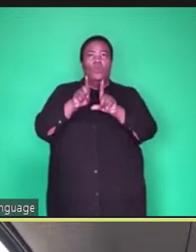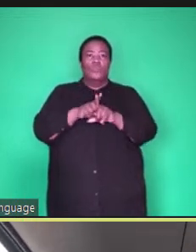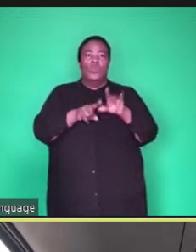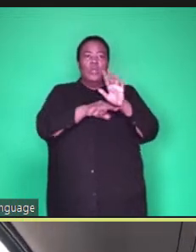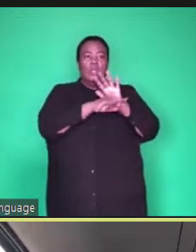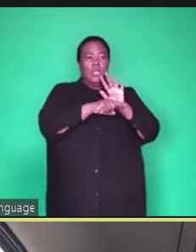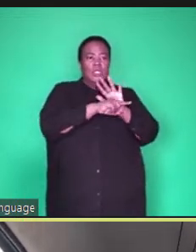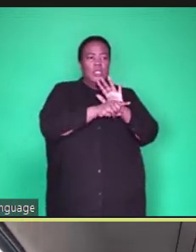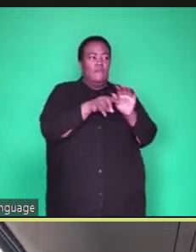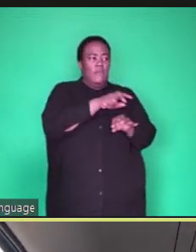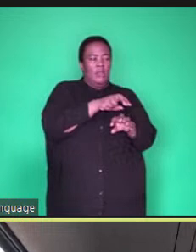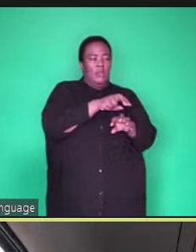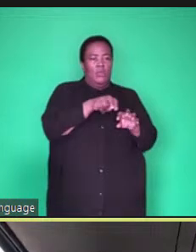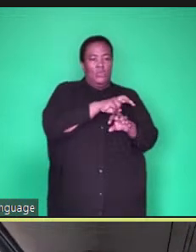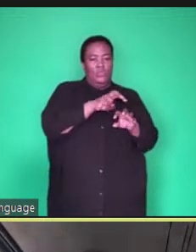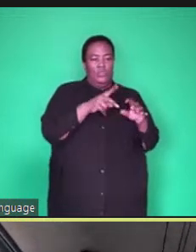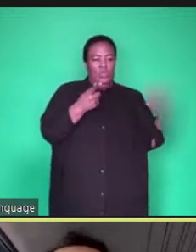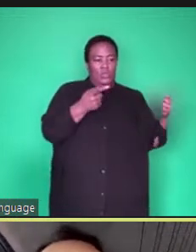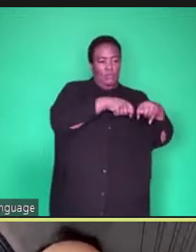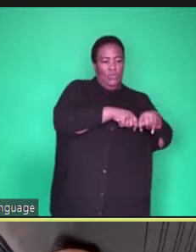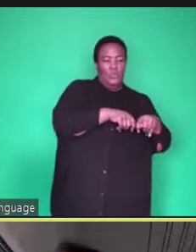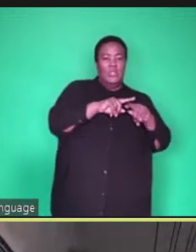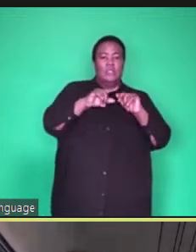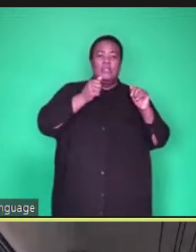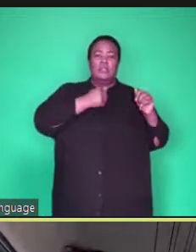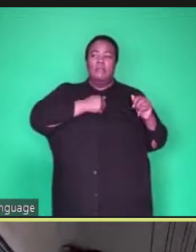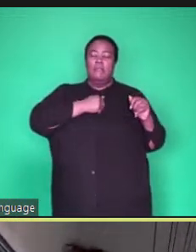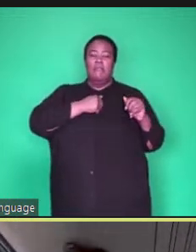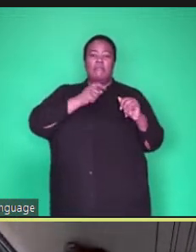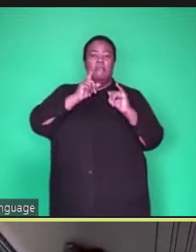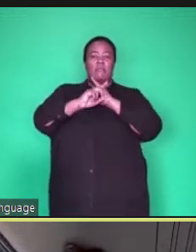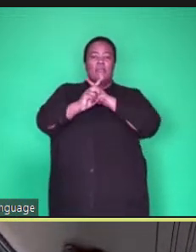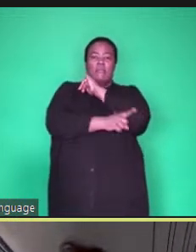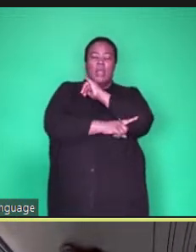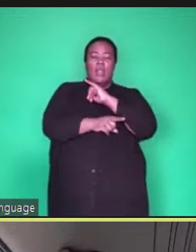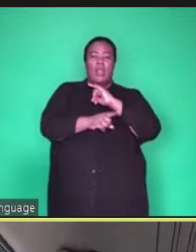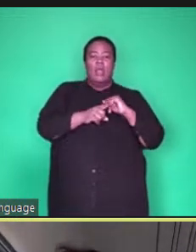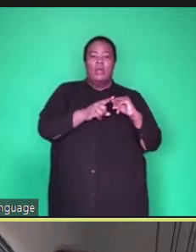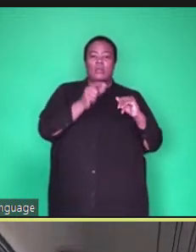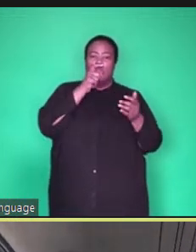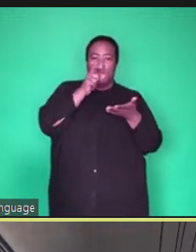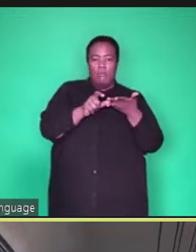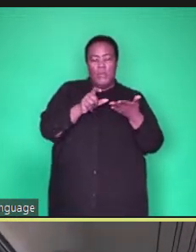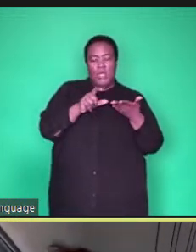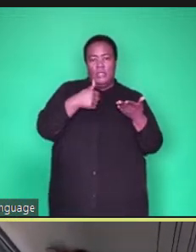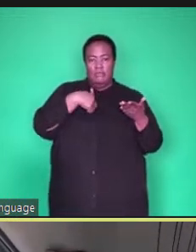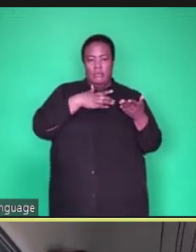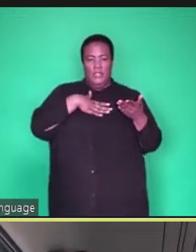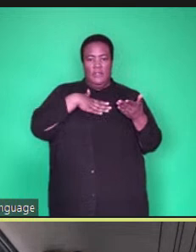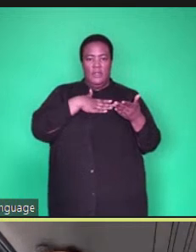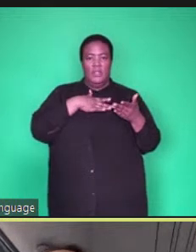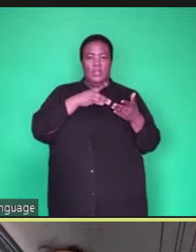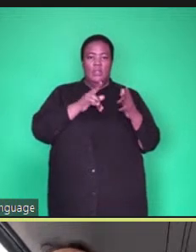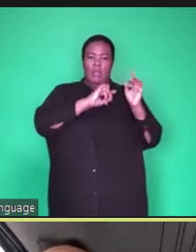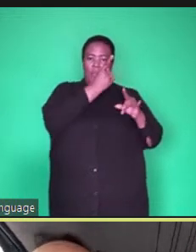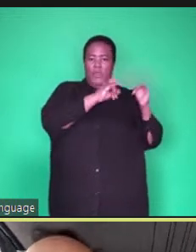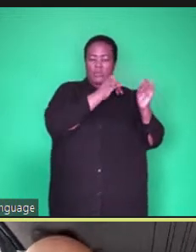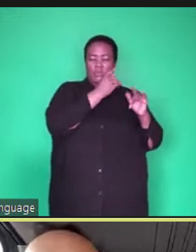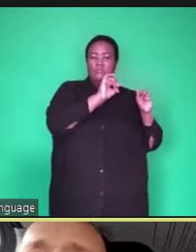And my last comment is that my guess is that urbanization